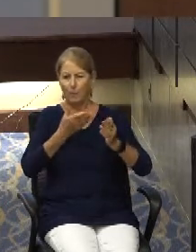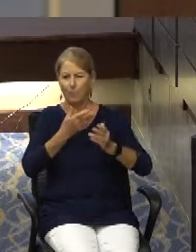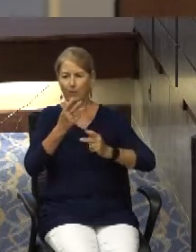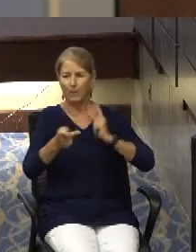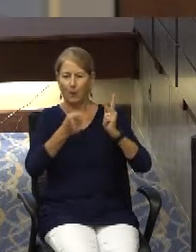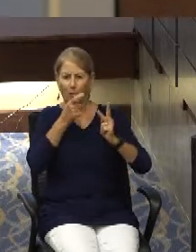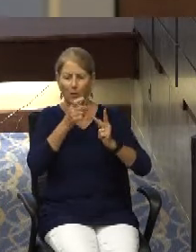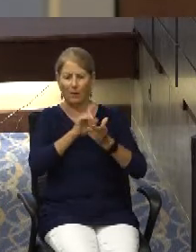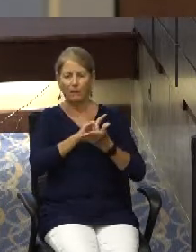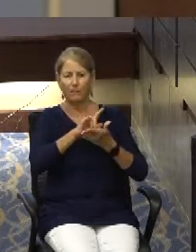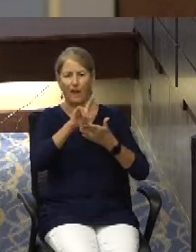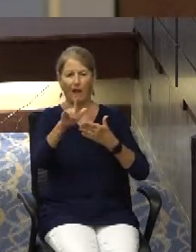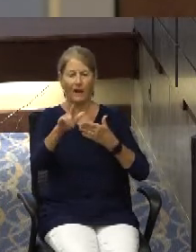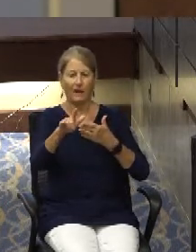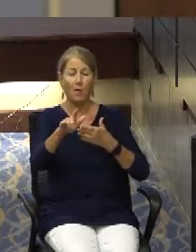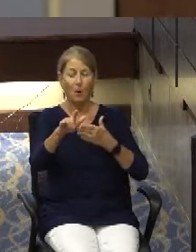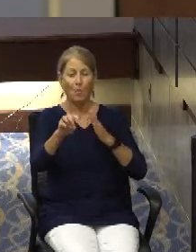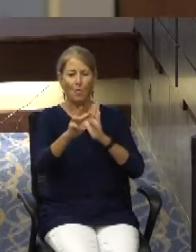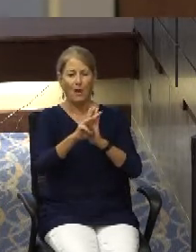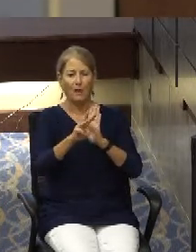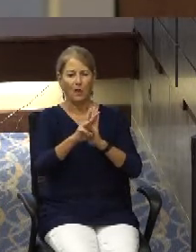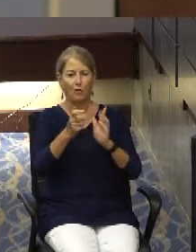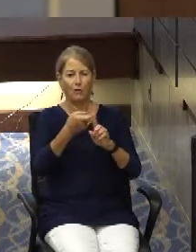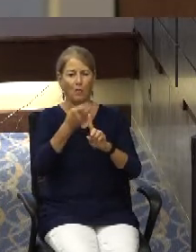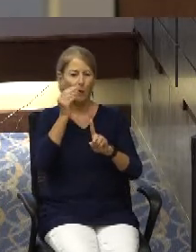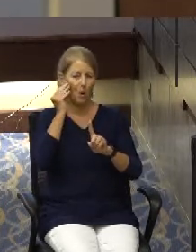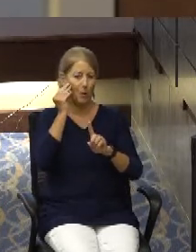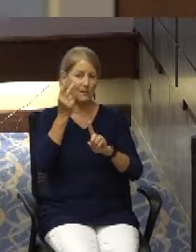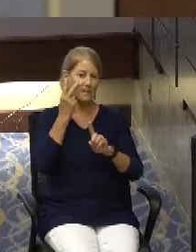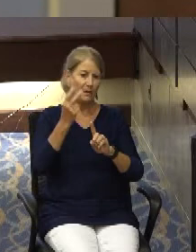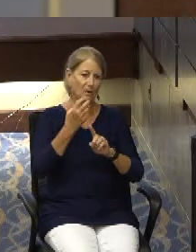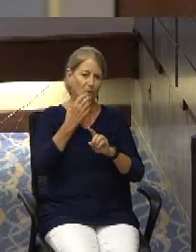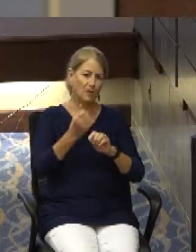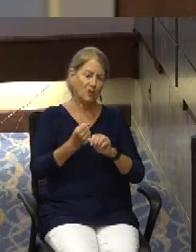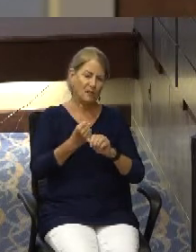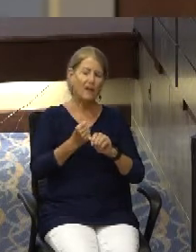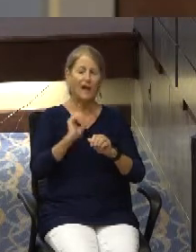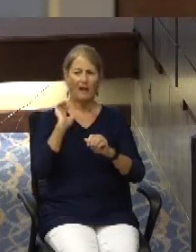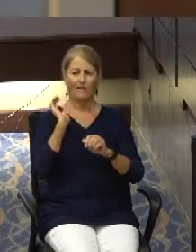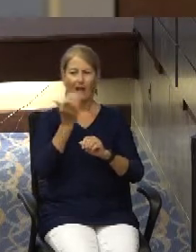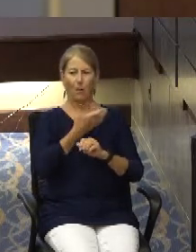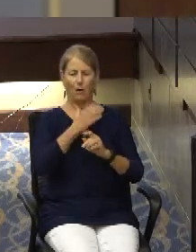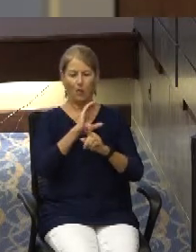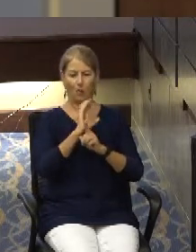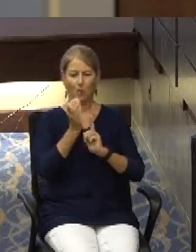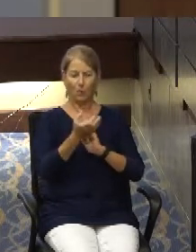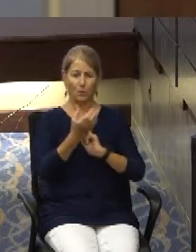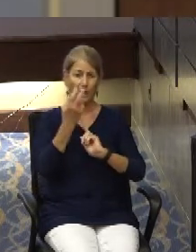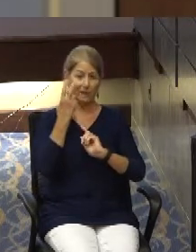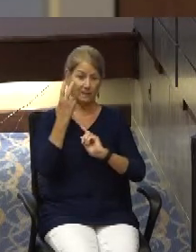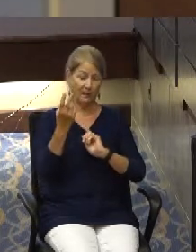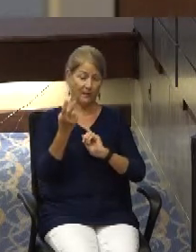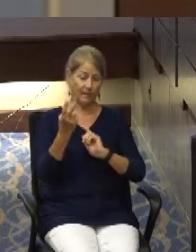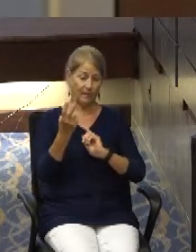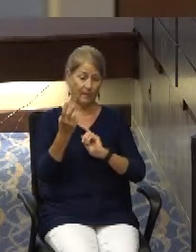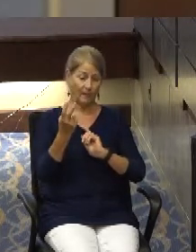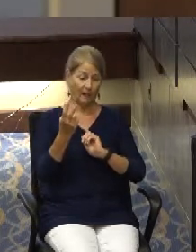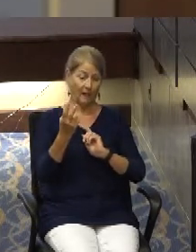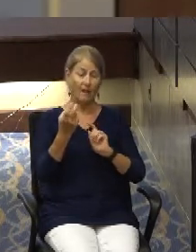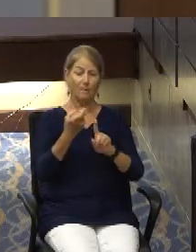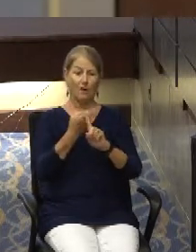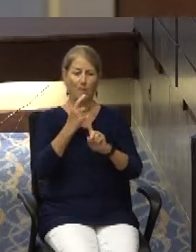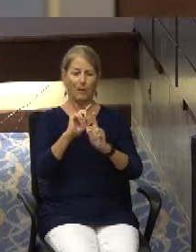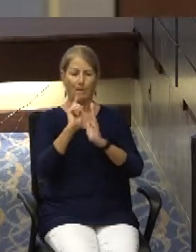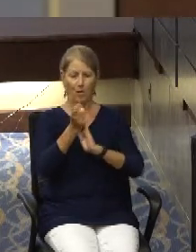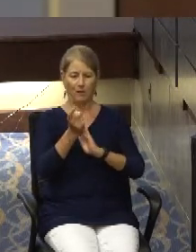home. Give them an opportunity to see the richness of our culture and experience it in the very first way from the moment they get off that